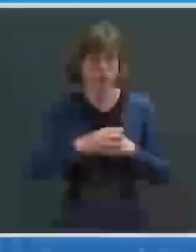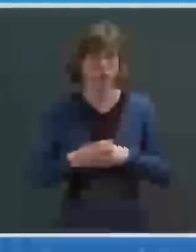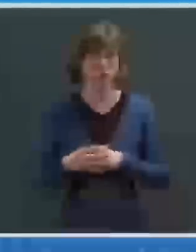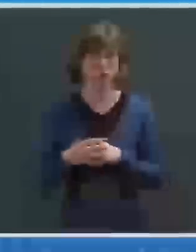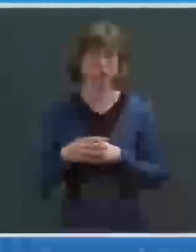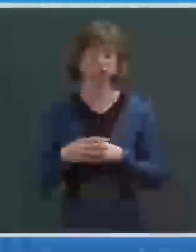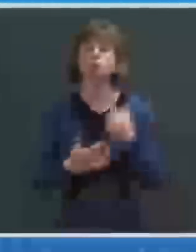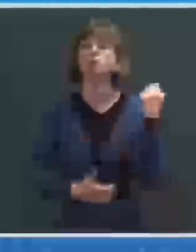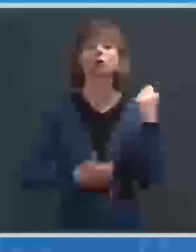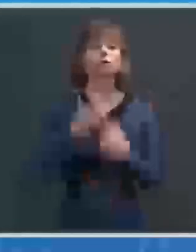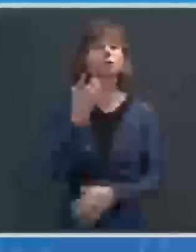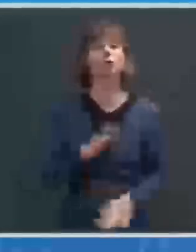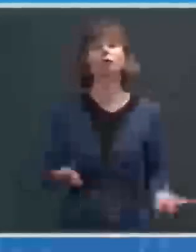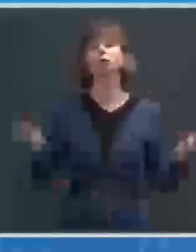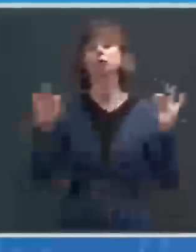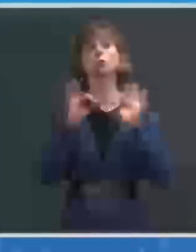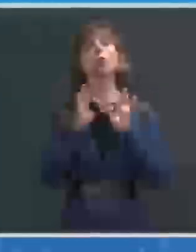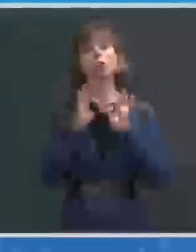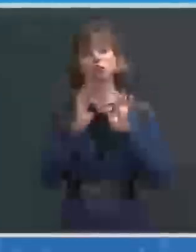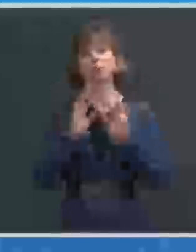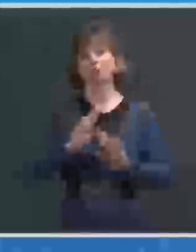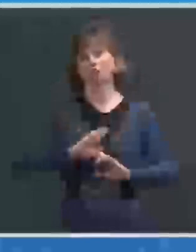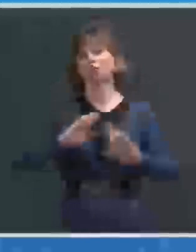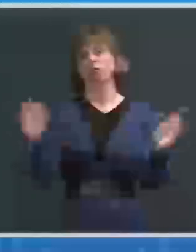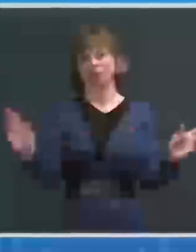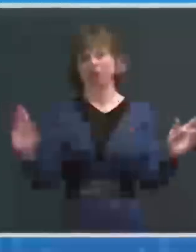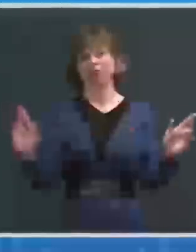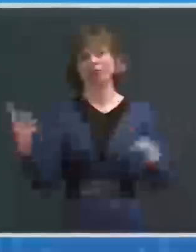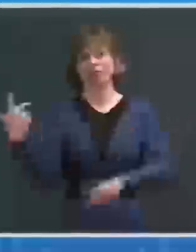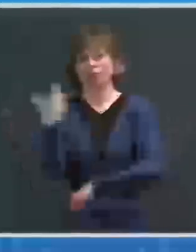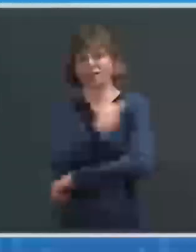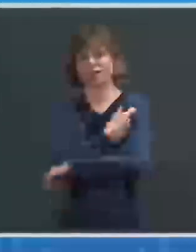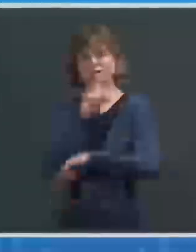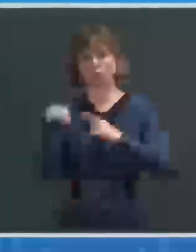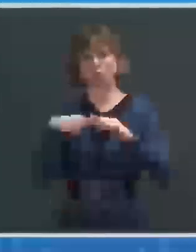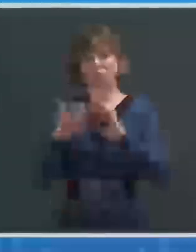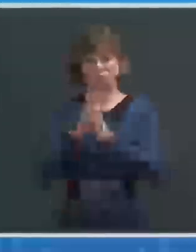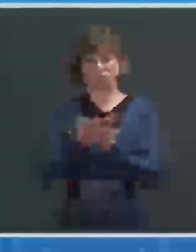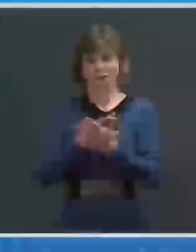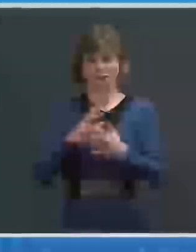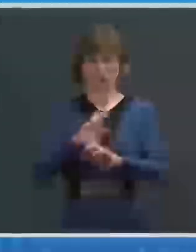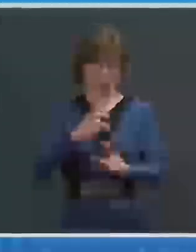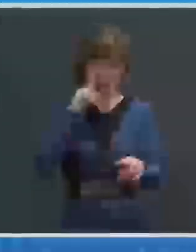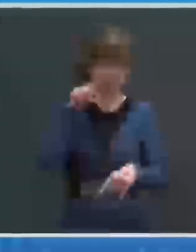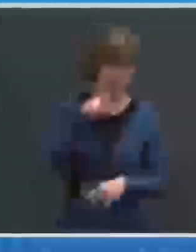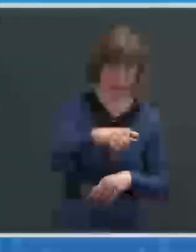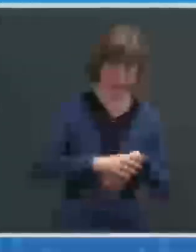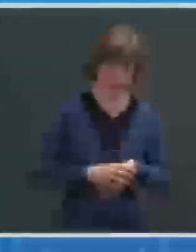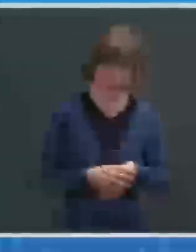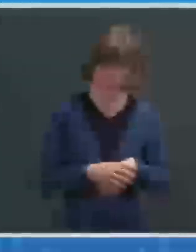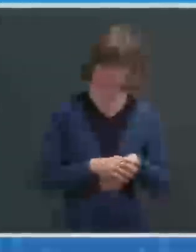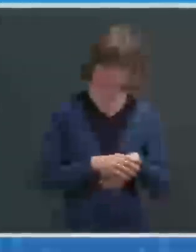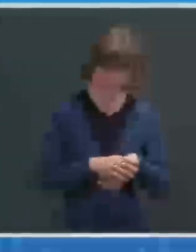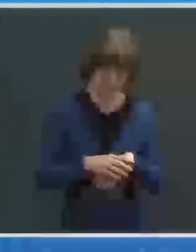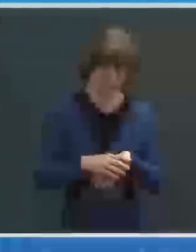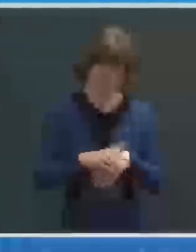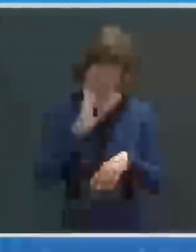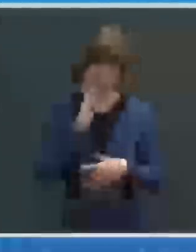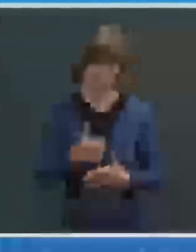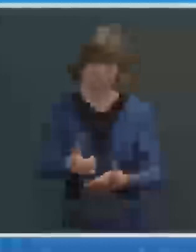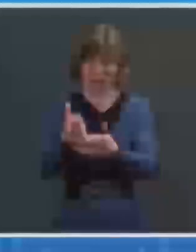important thing you can do is to be ready to get the vaccine that is available to you. It will help protect us all from